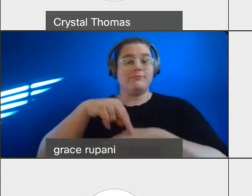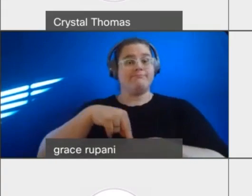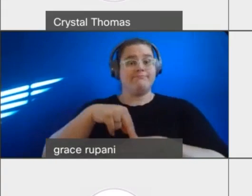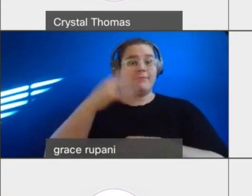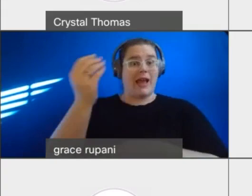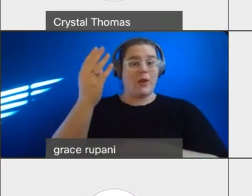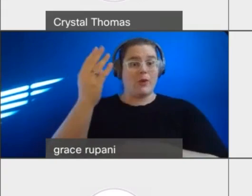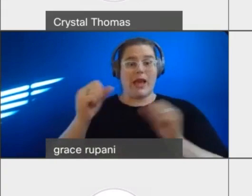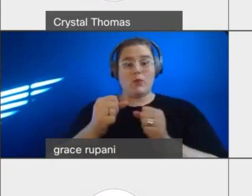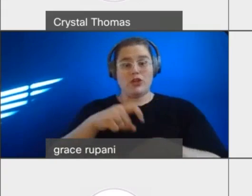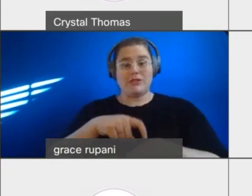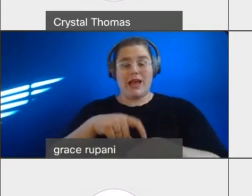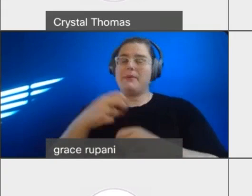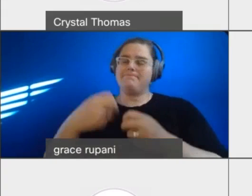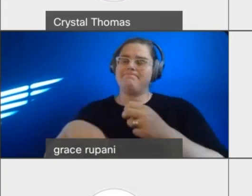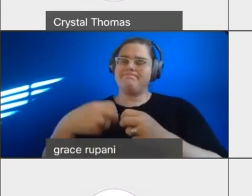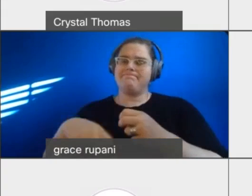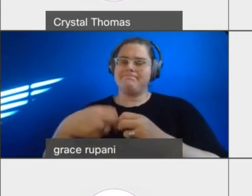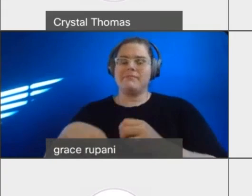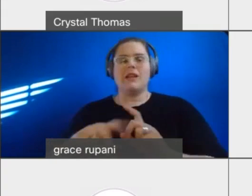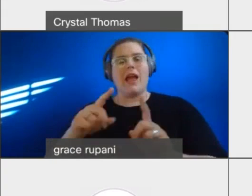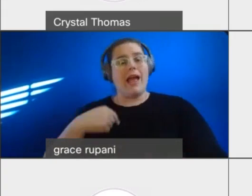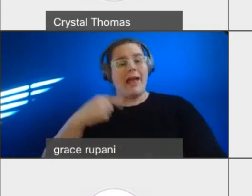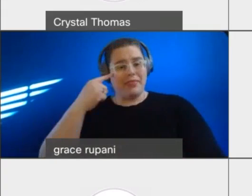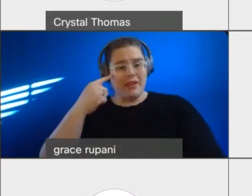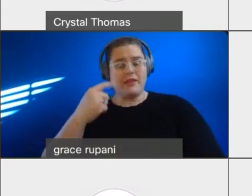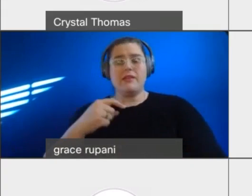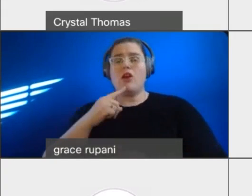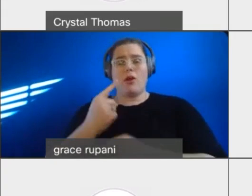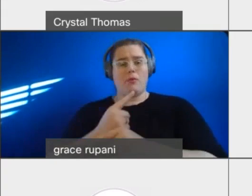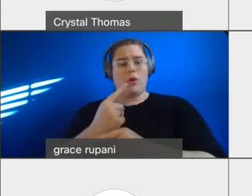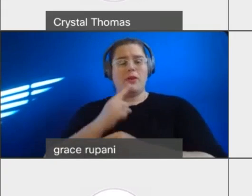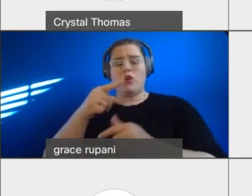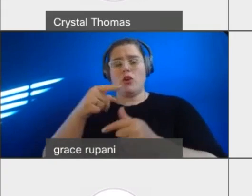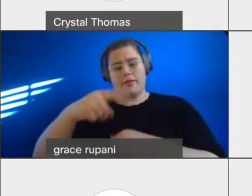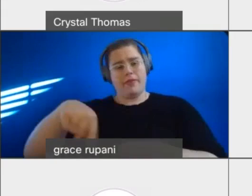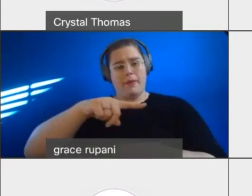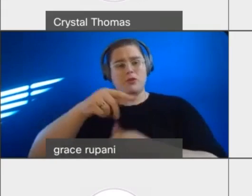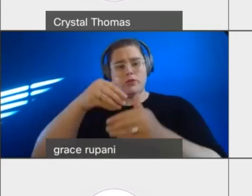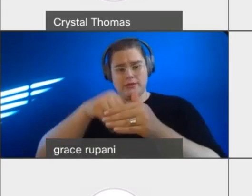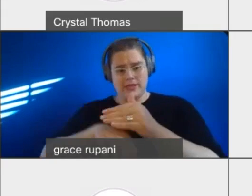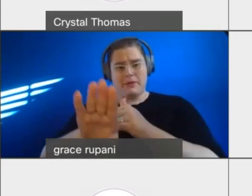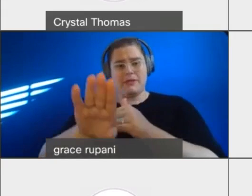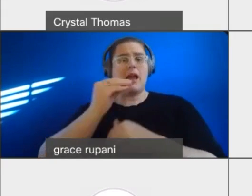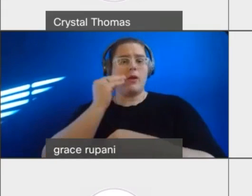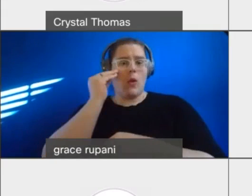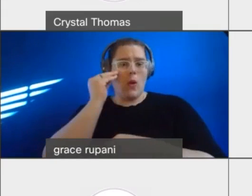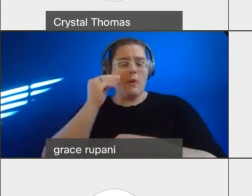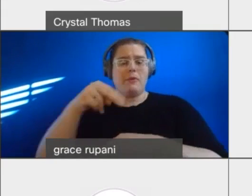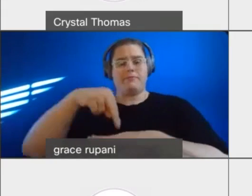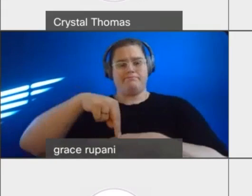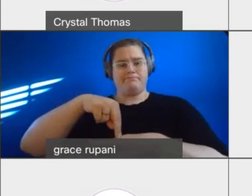time. I think it is appropriate for individuals to be able to step inside the home as long as there are